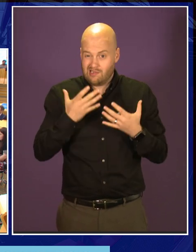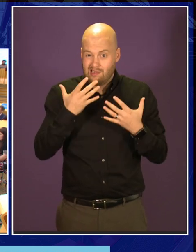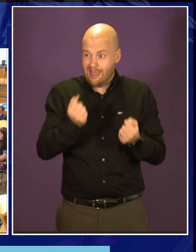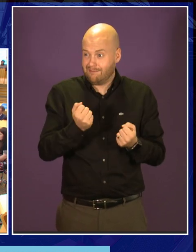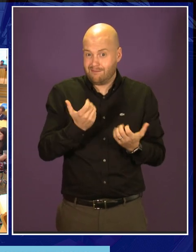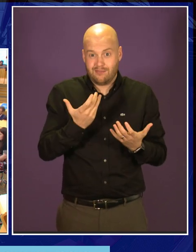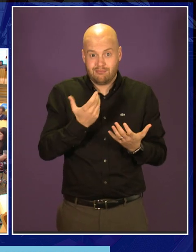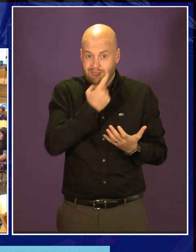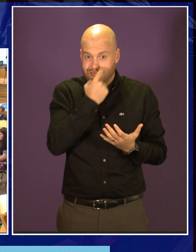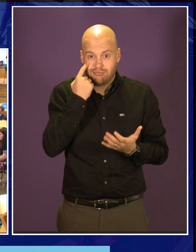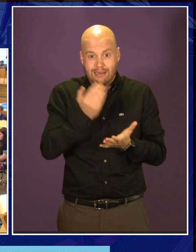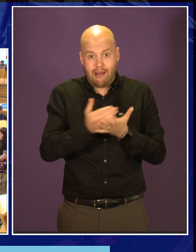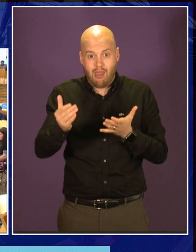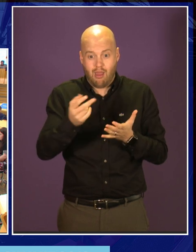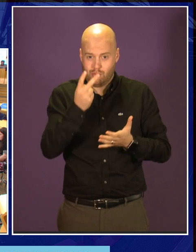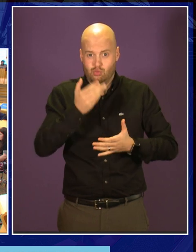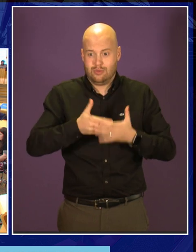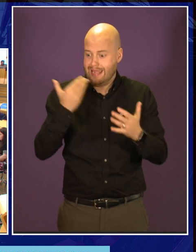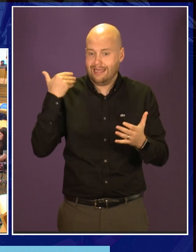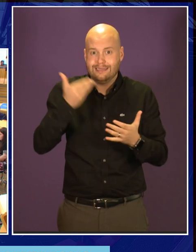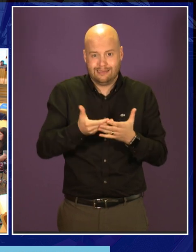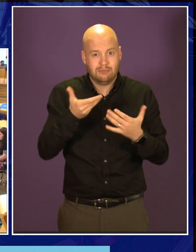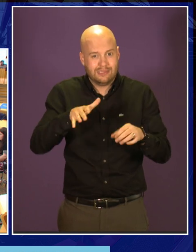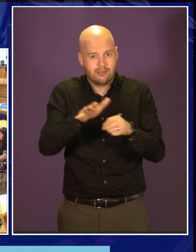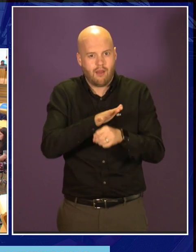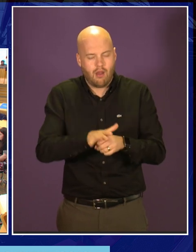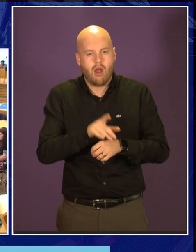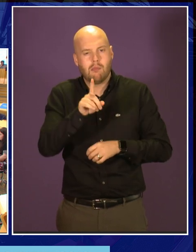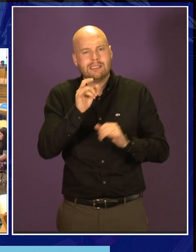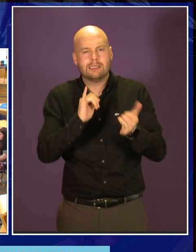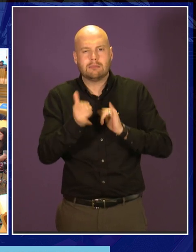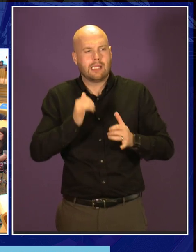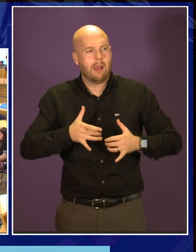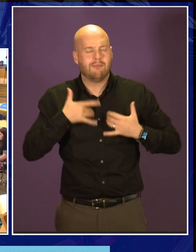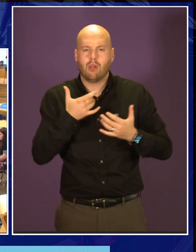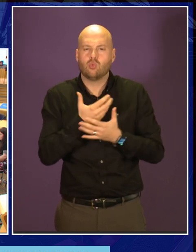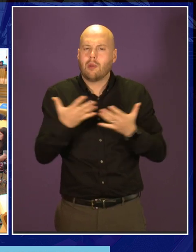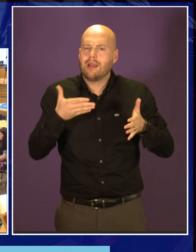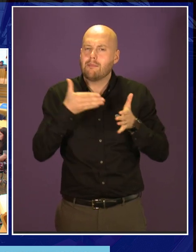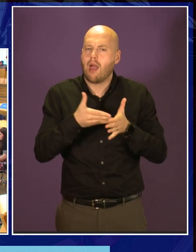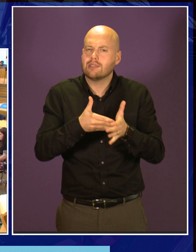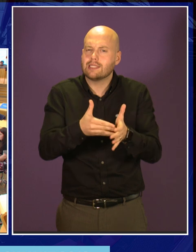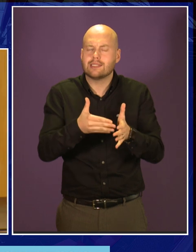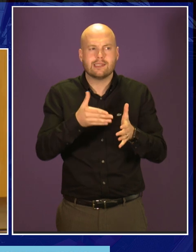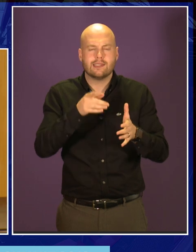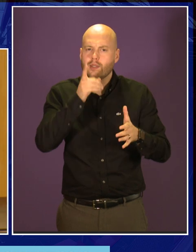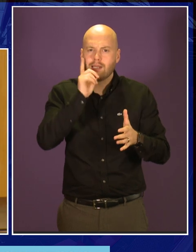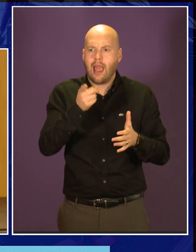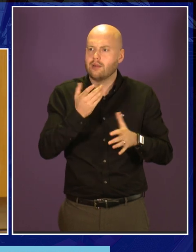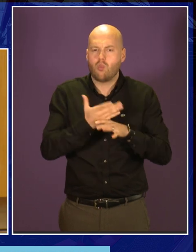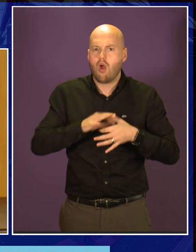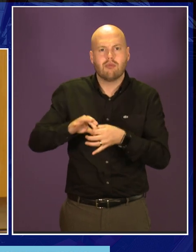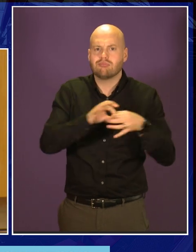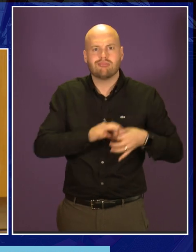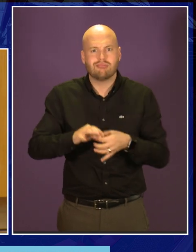often still too difficult to work across the boundaries. There are still too many barriers to this kind of collaboration for all sorts of